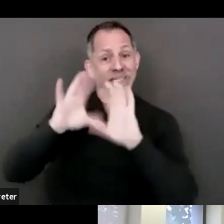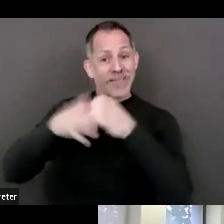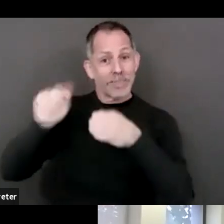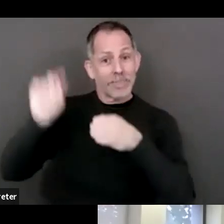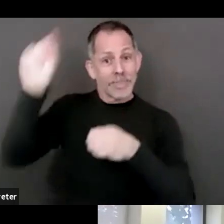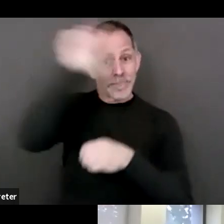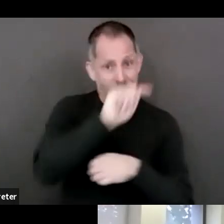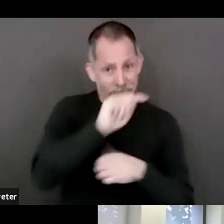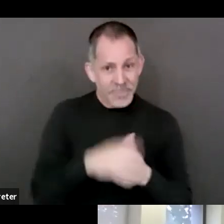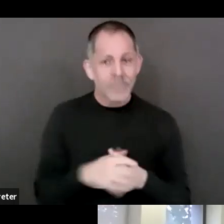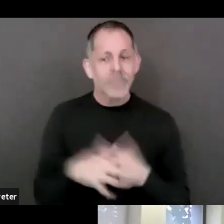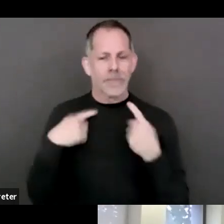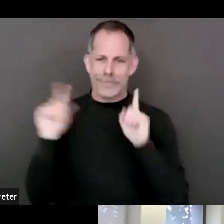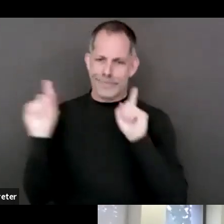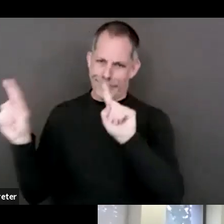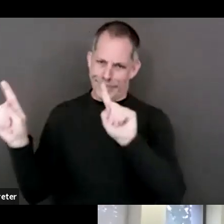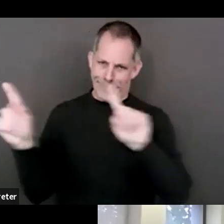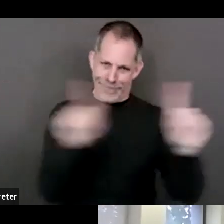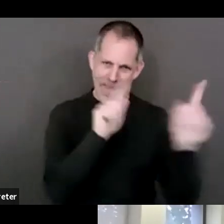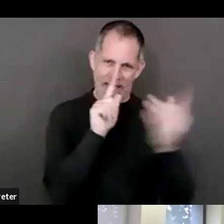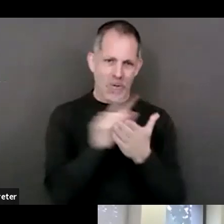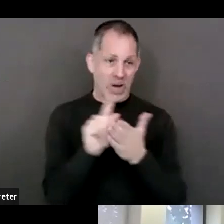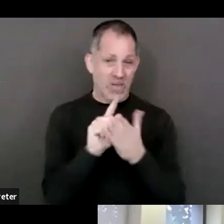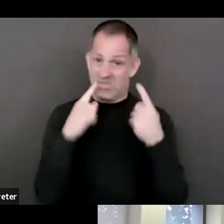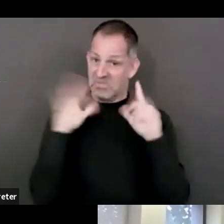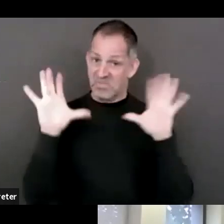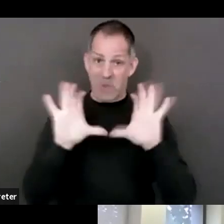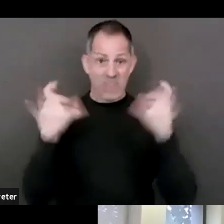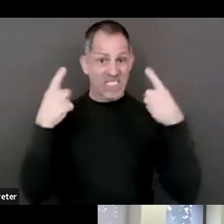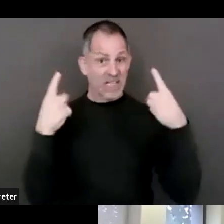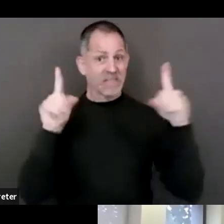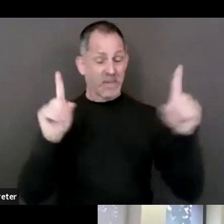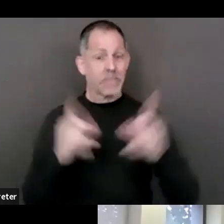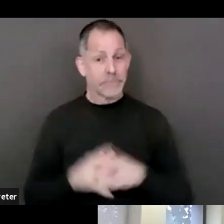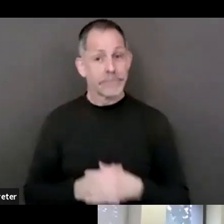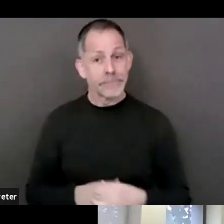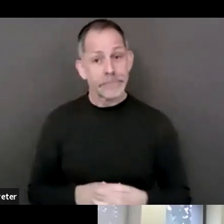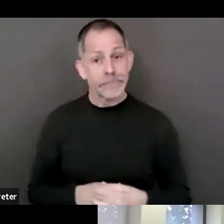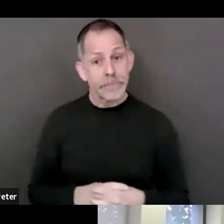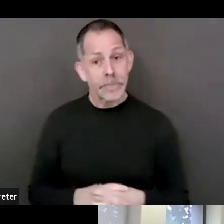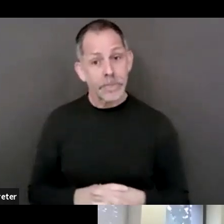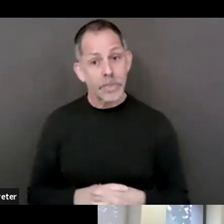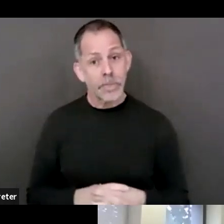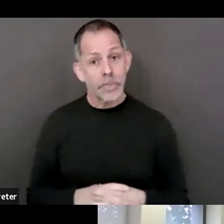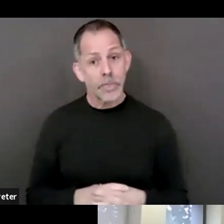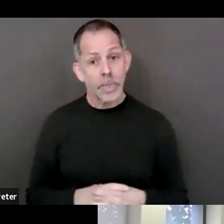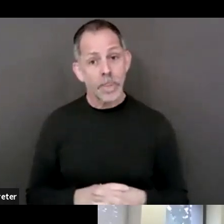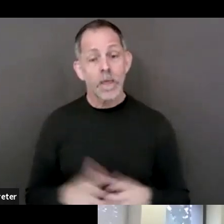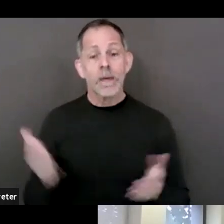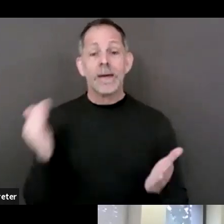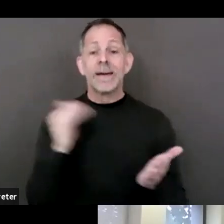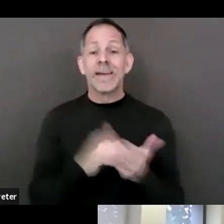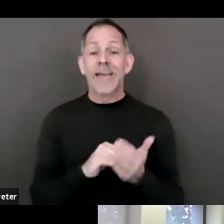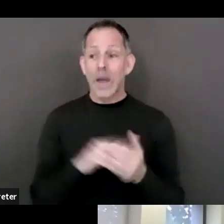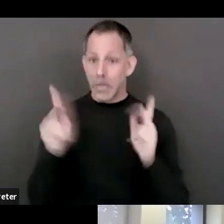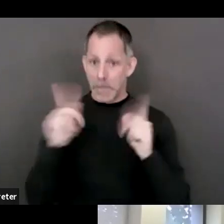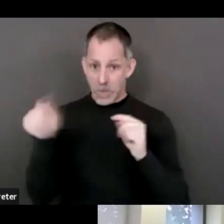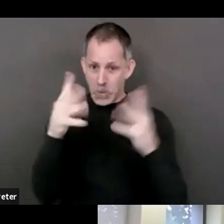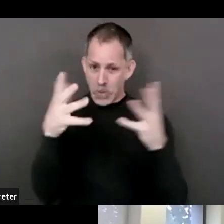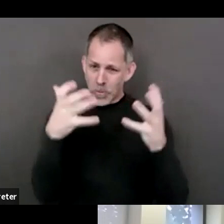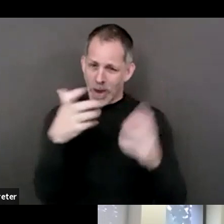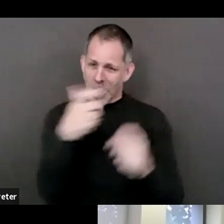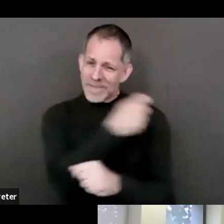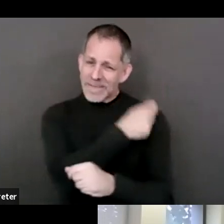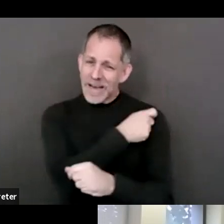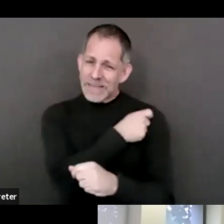well. Again, if people are looking for vaccination for their homebound loved one, they should go through the